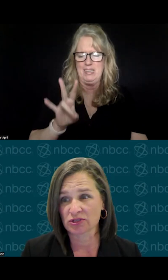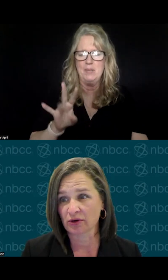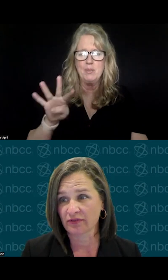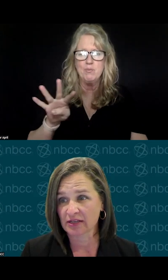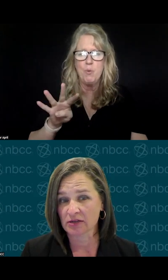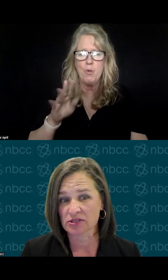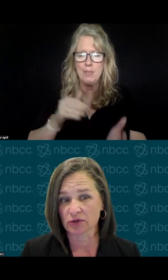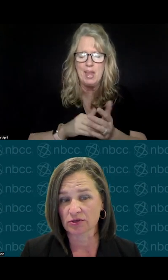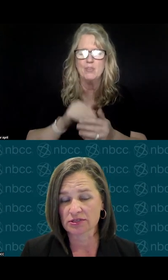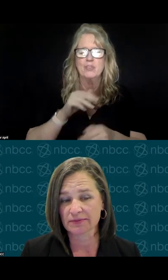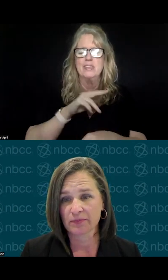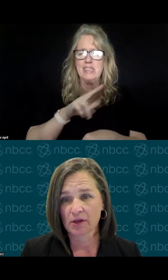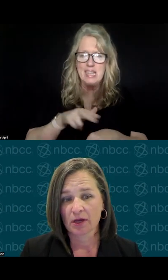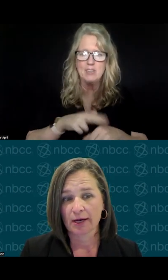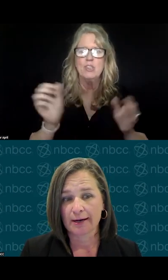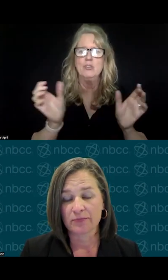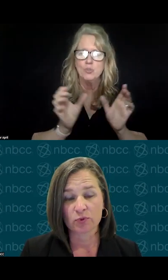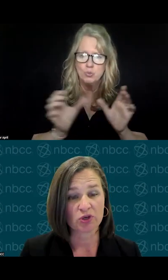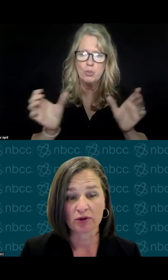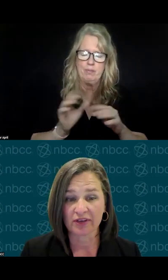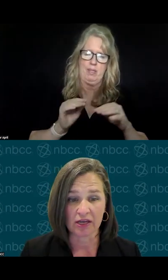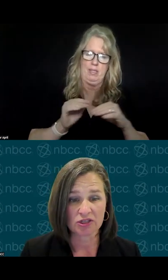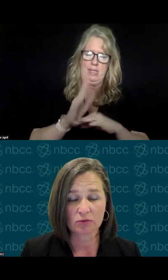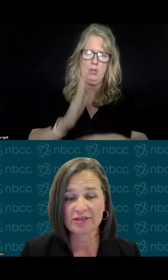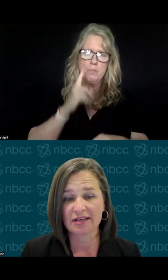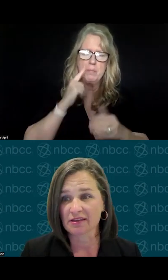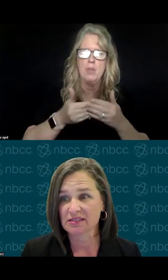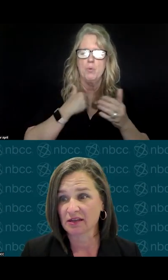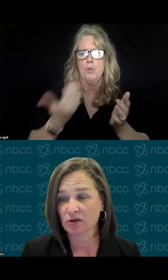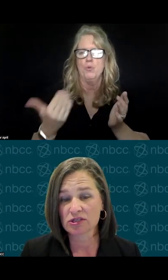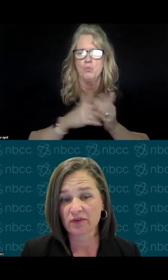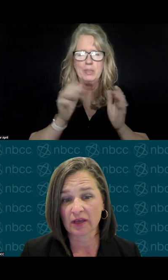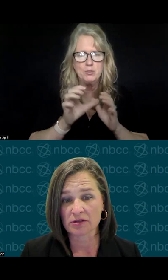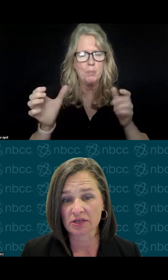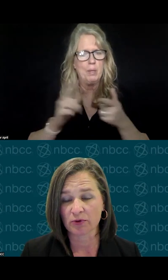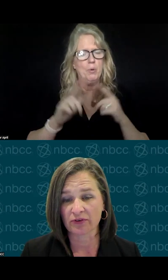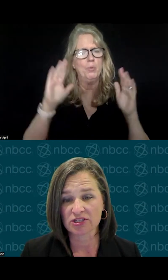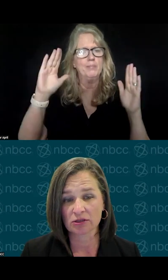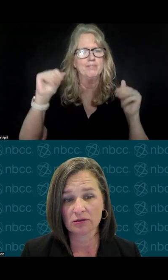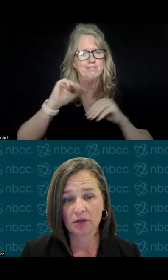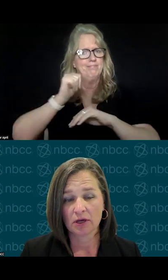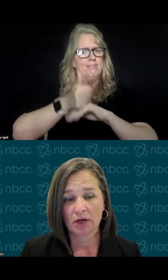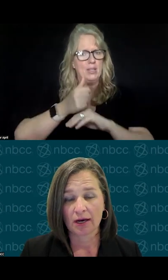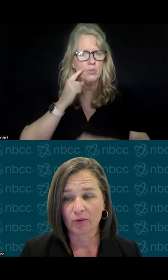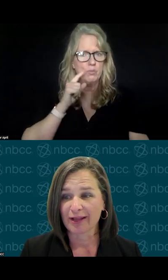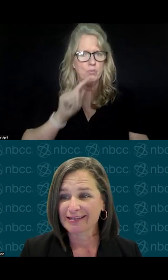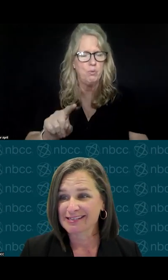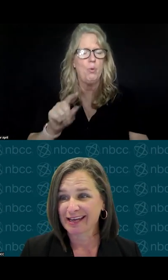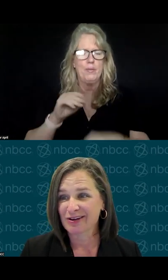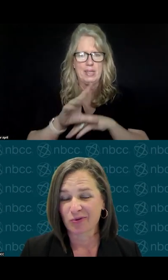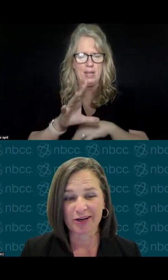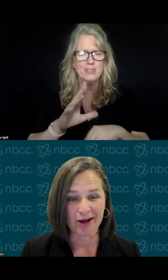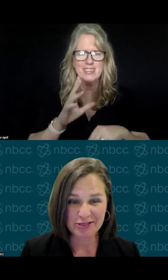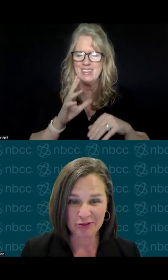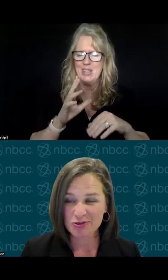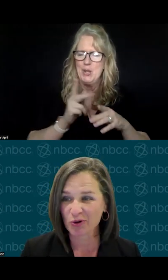national certified counselors. Through certification, we set the standards for the counseling profession. We like to say